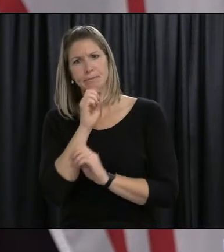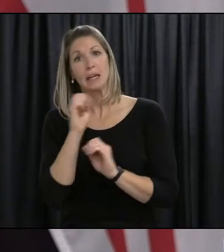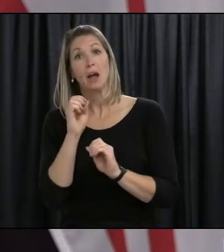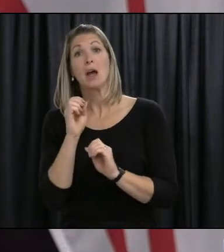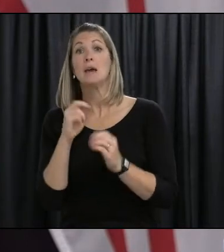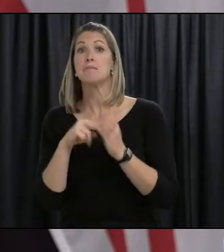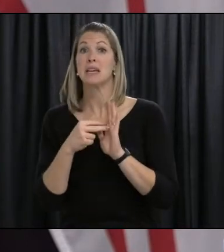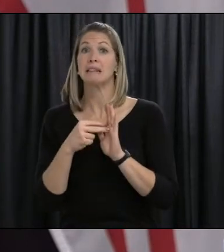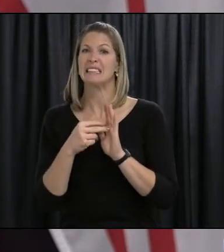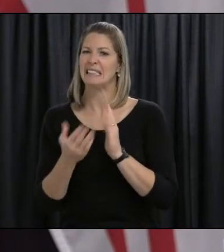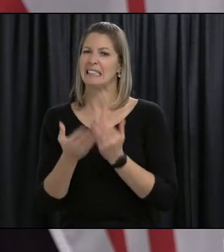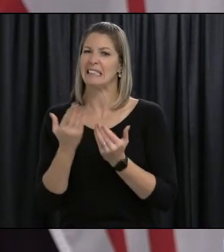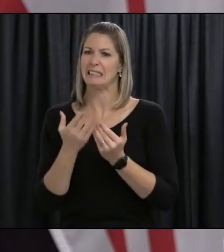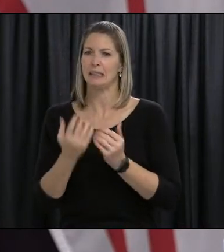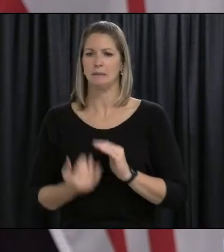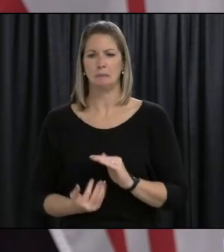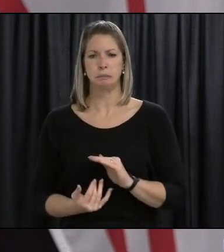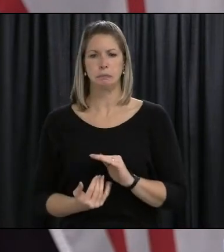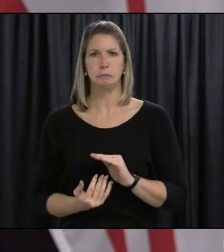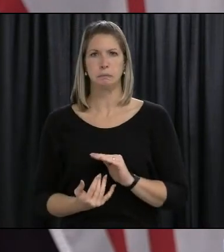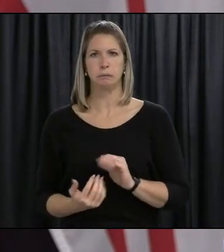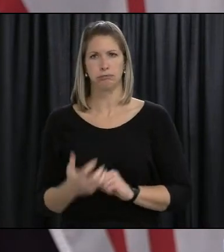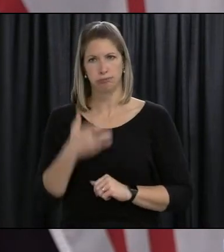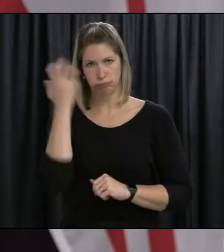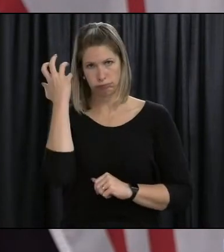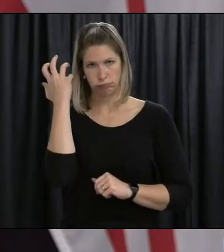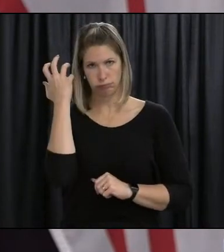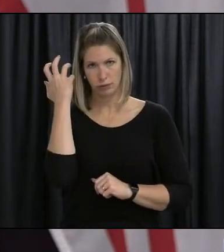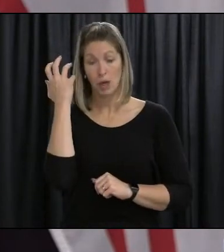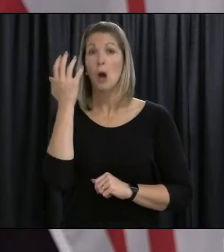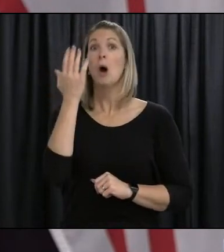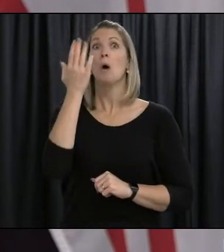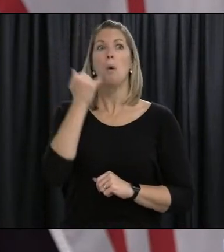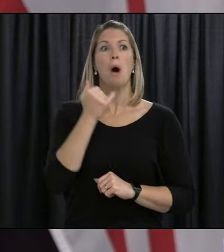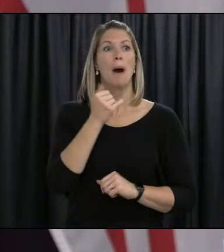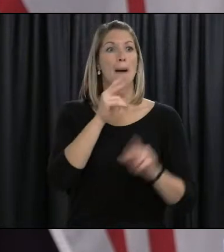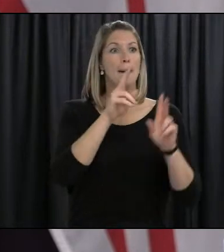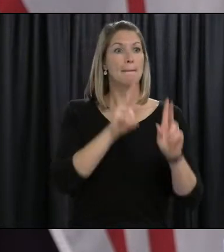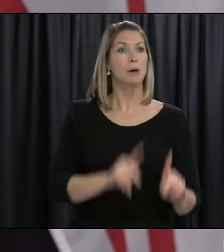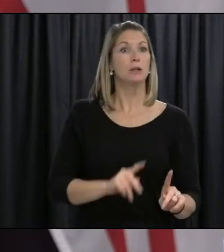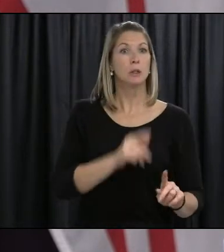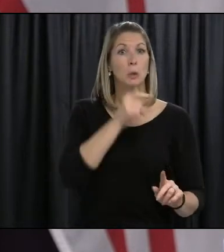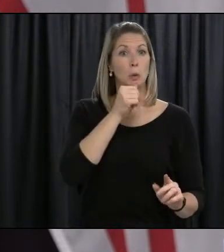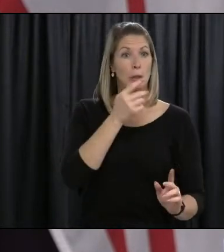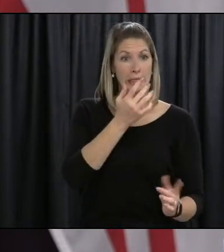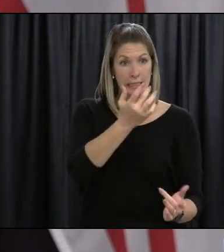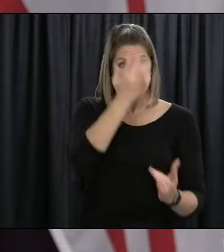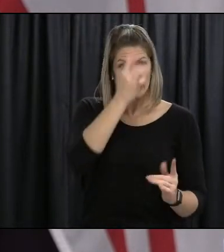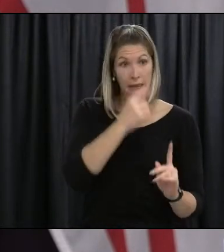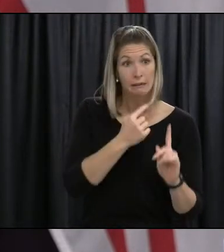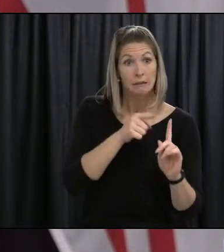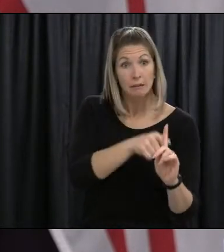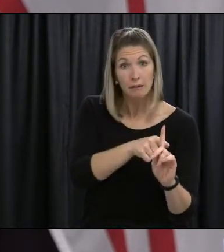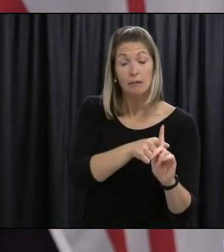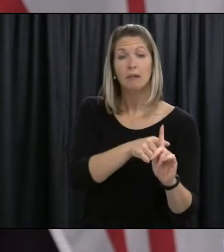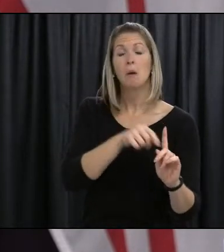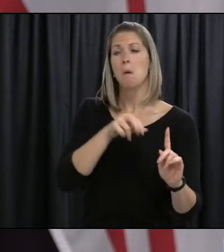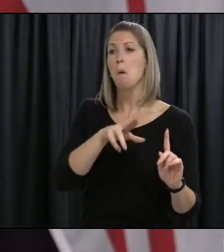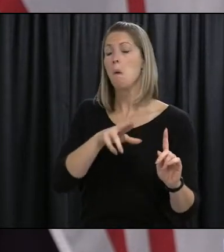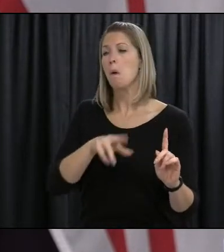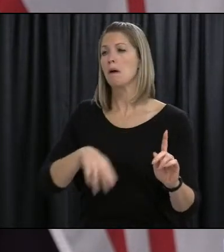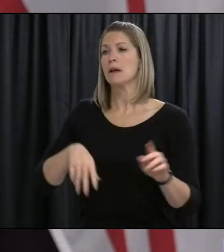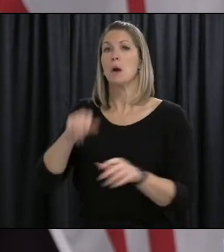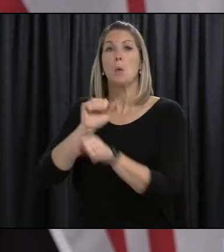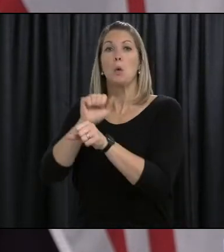anger with the way people may treat workers in stores